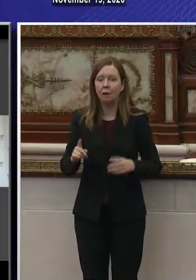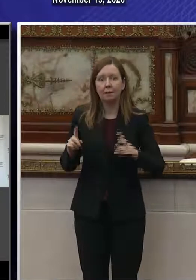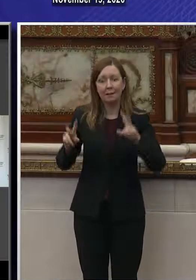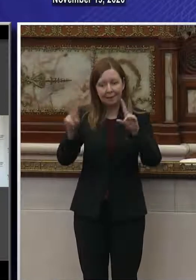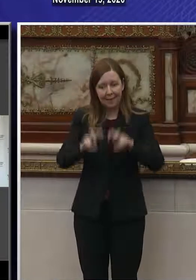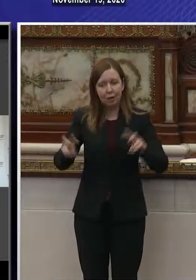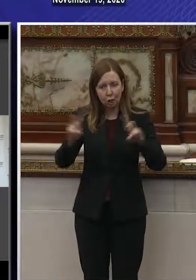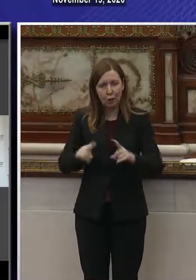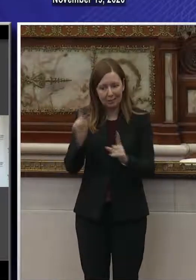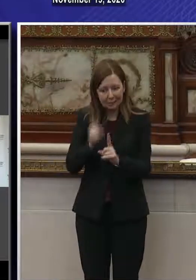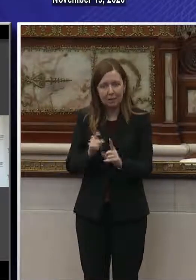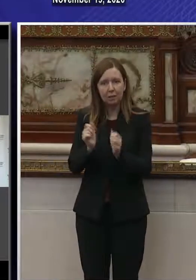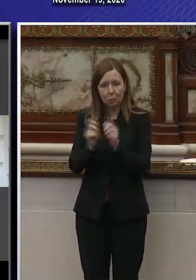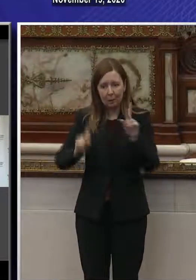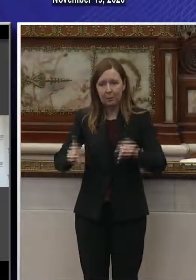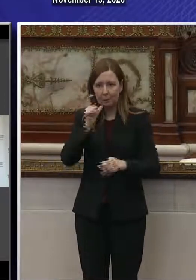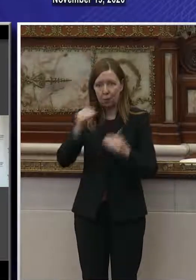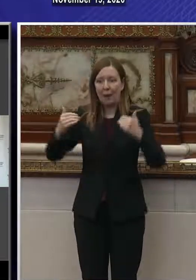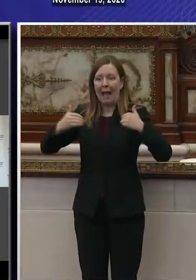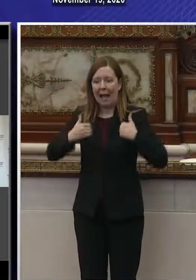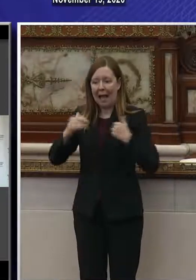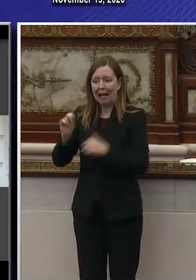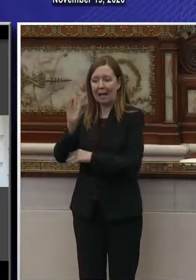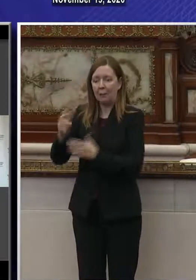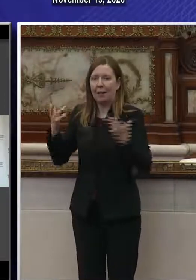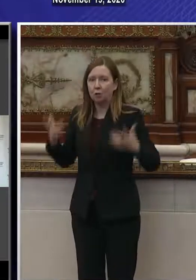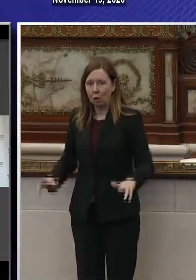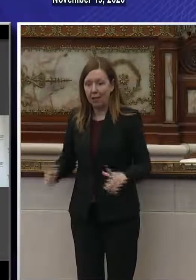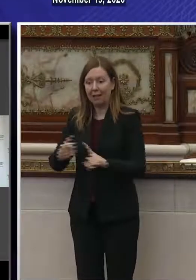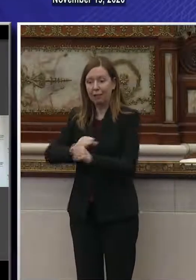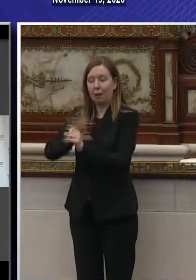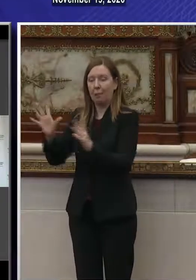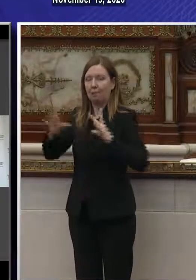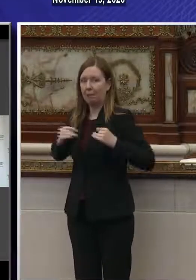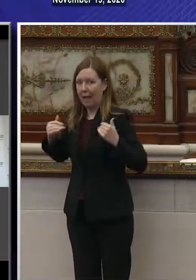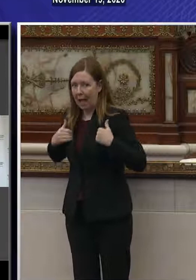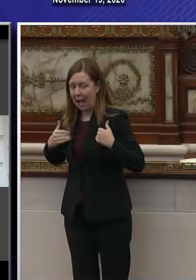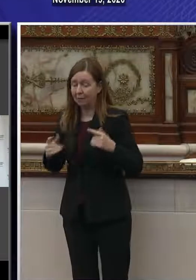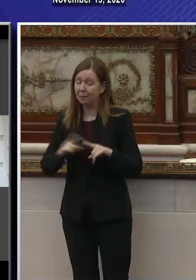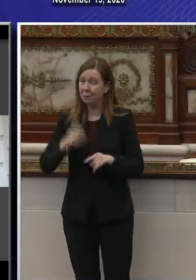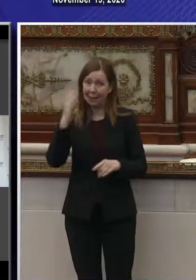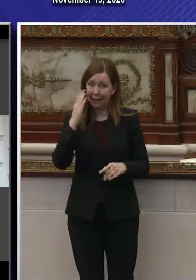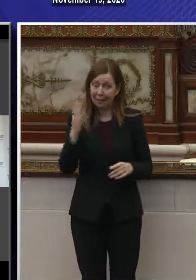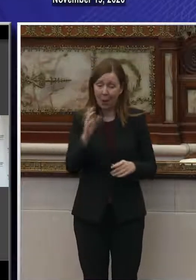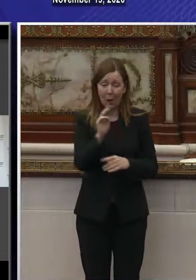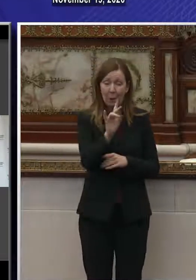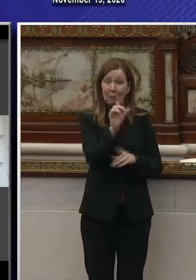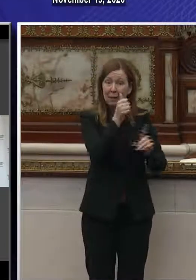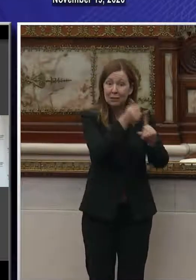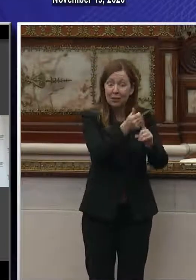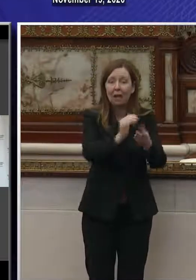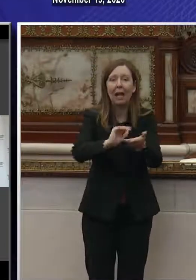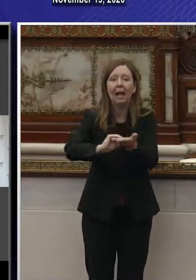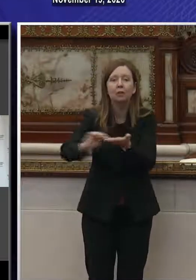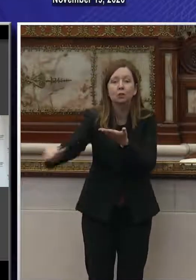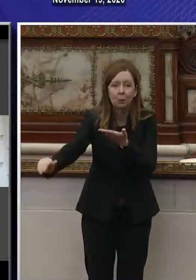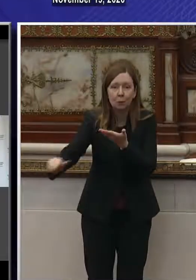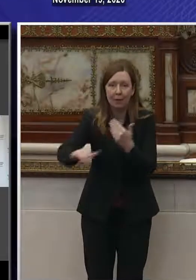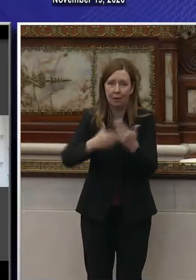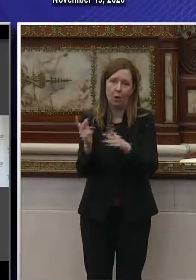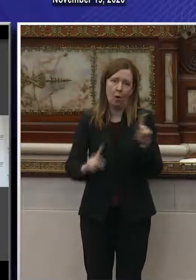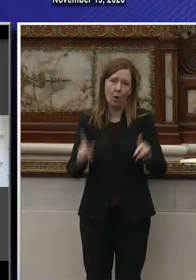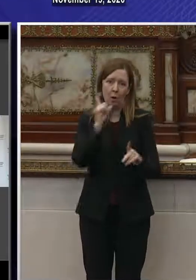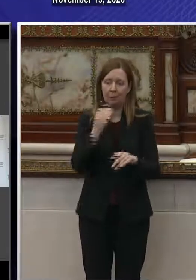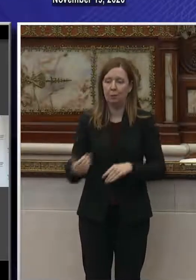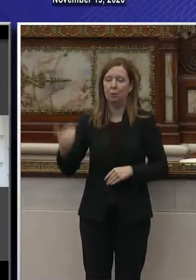an arm with people who had antibodies. However, I know for a fact Moderna excluded all people